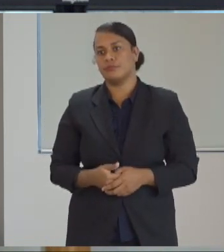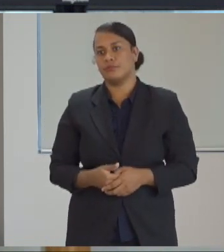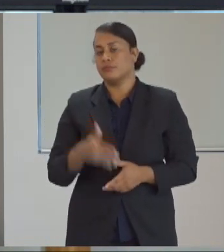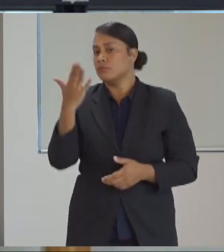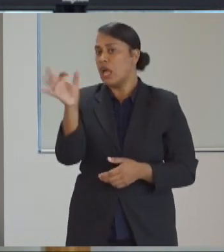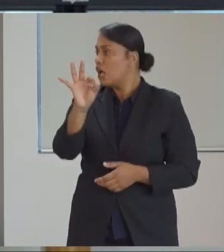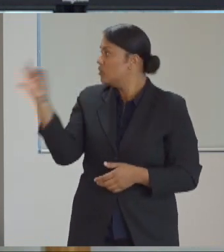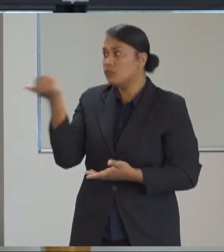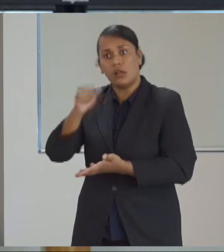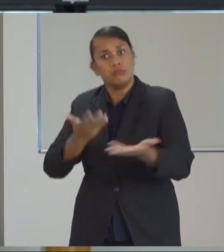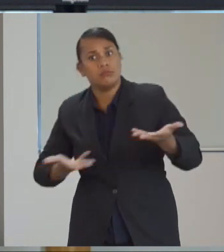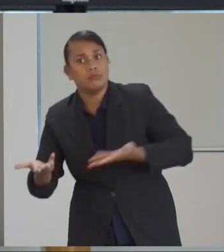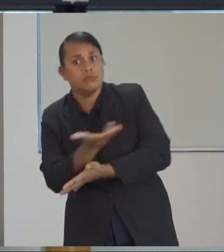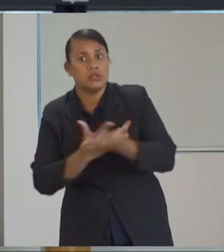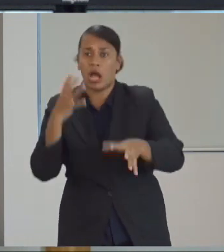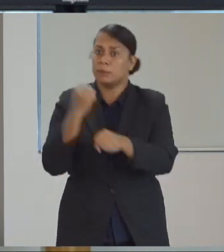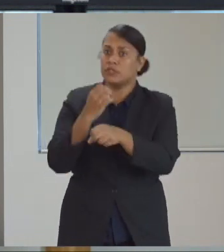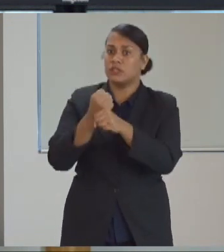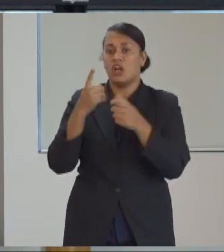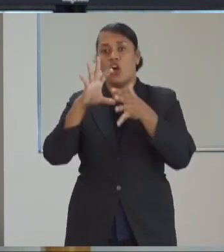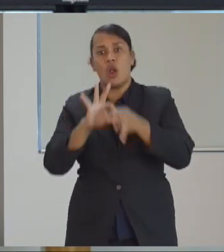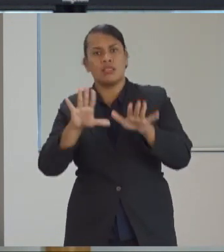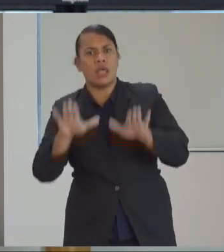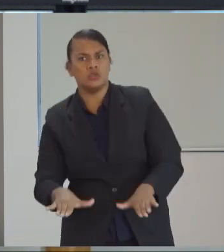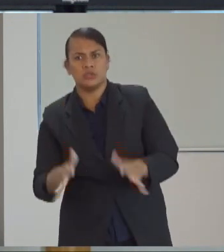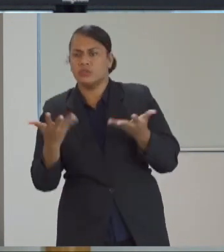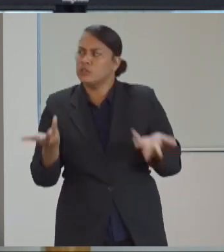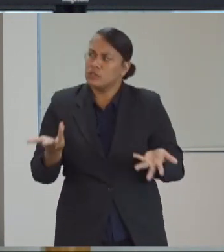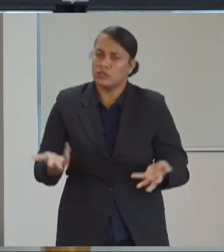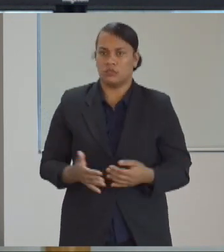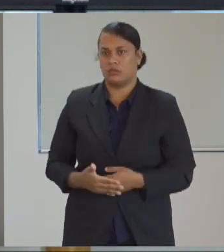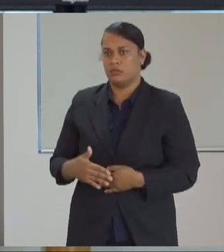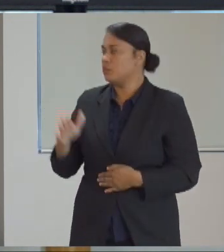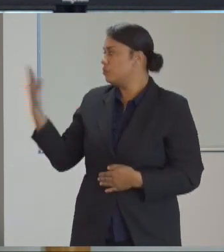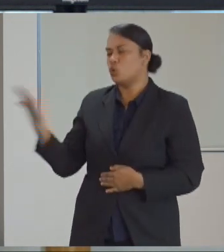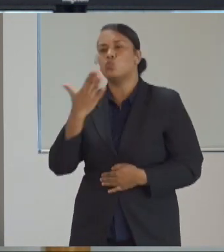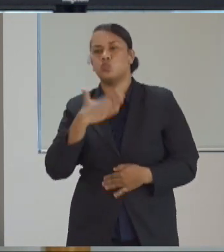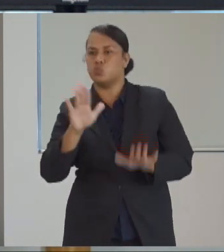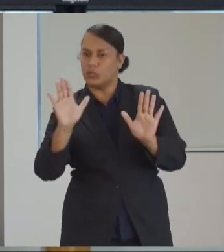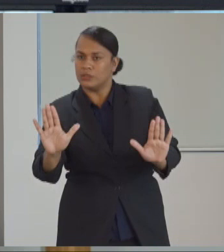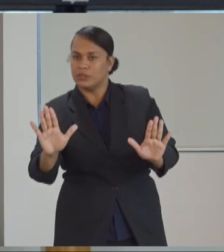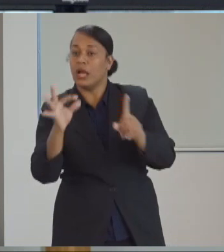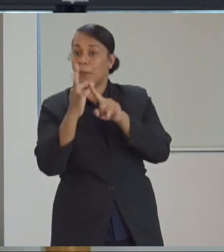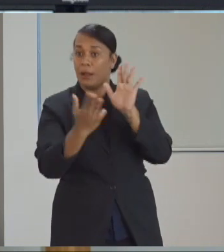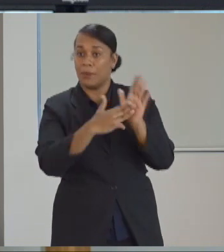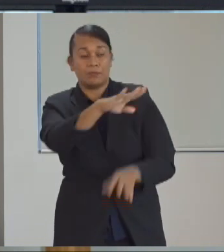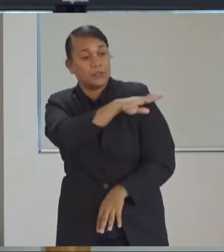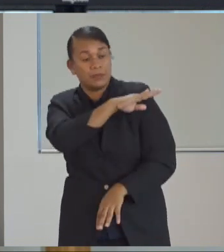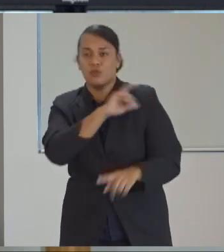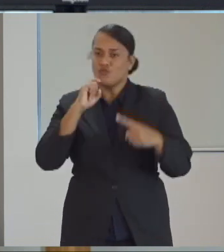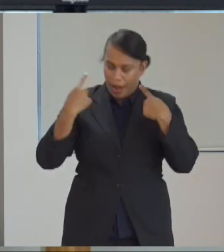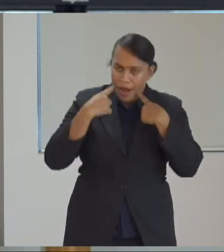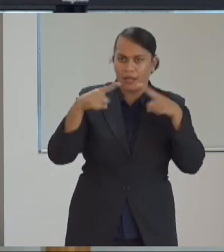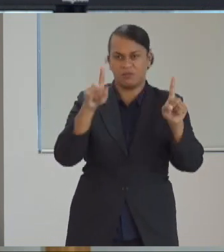or any updates in relation to the lockdown of the Greater Suva area? No, that'll be, please wait for the announcement of the Prime Minister. This is all specifically to do with the